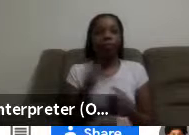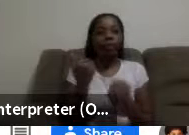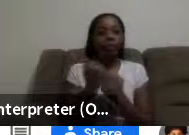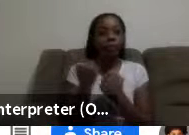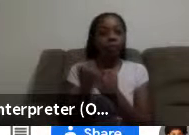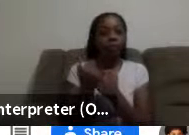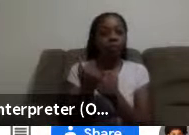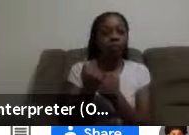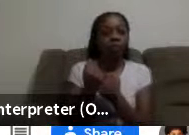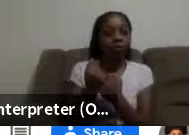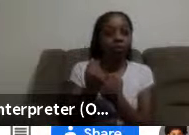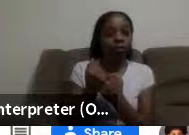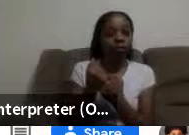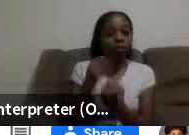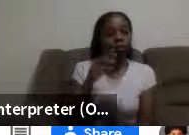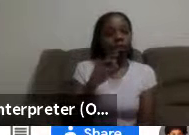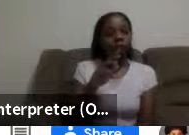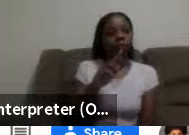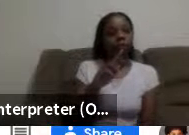and Chairman Cordy.